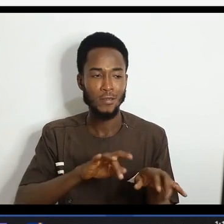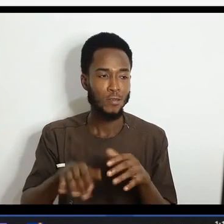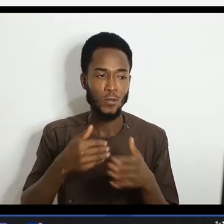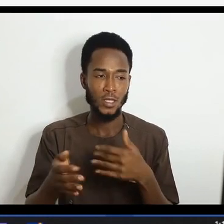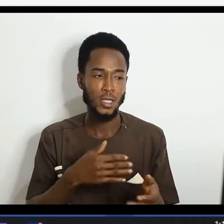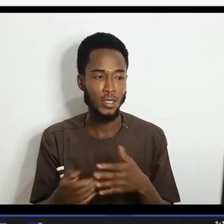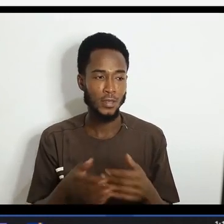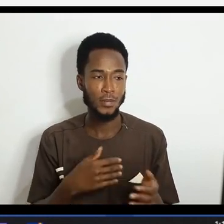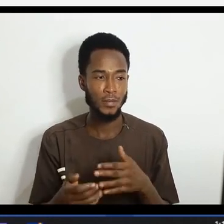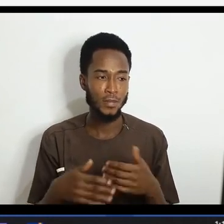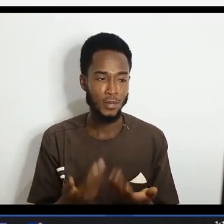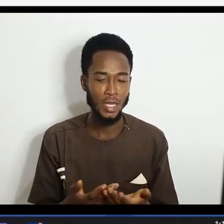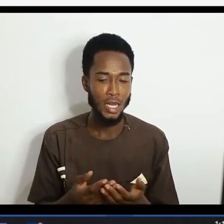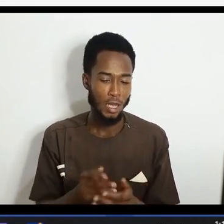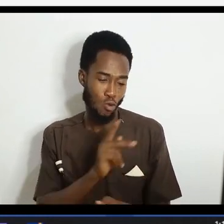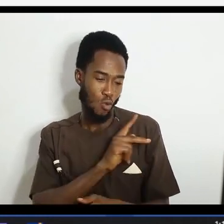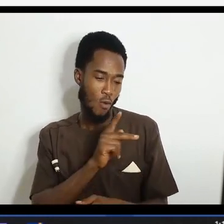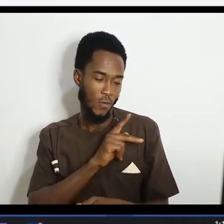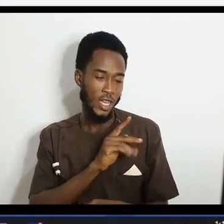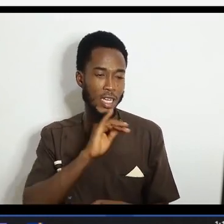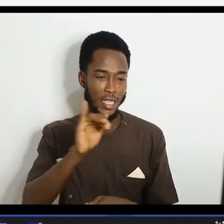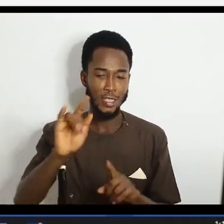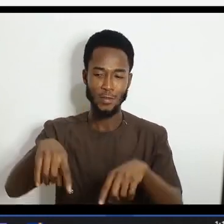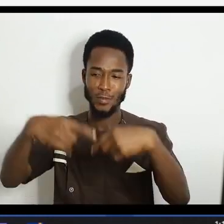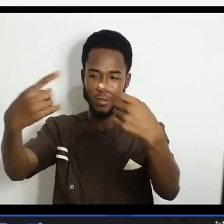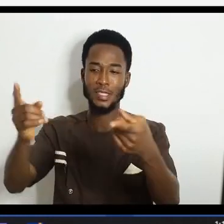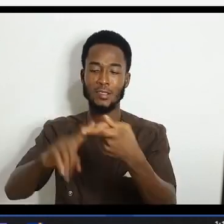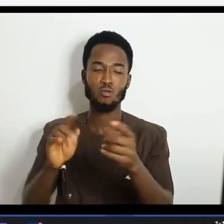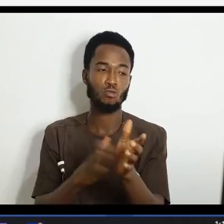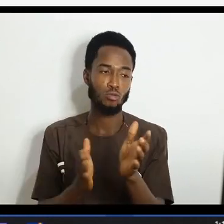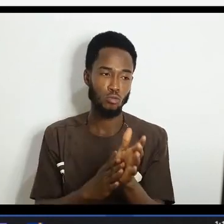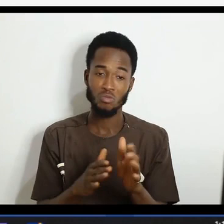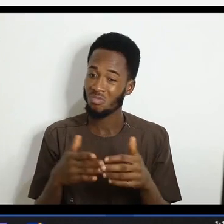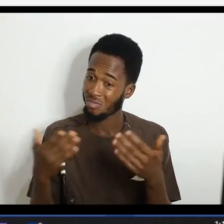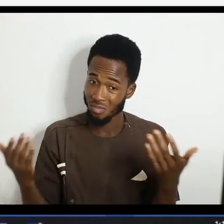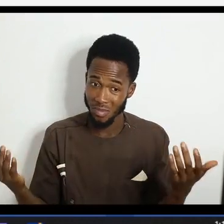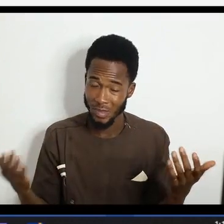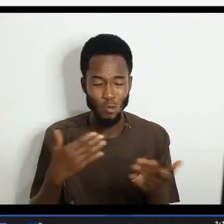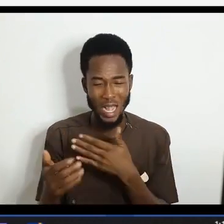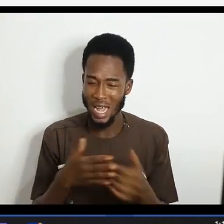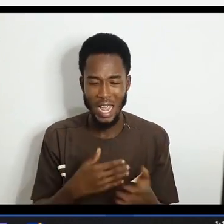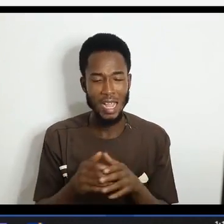like if he is going to school,